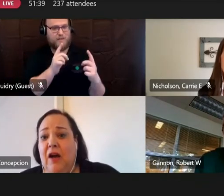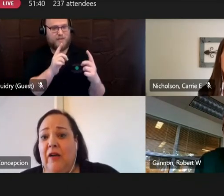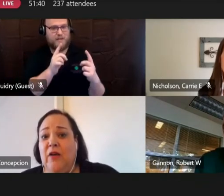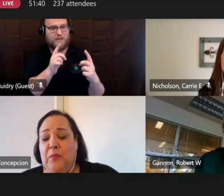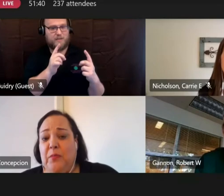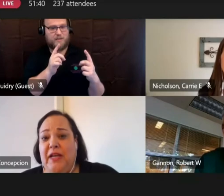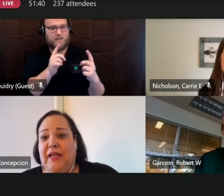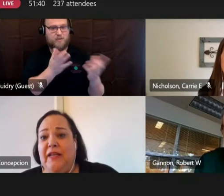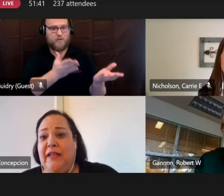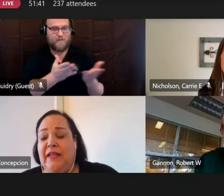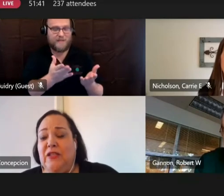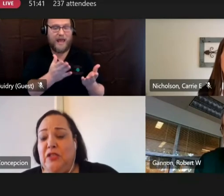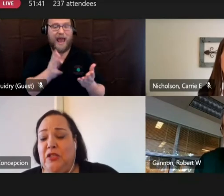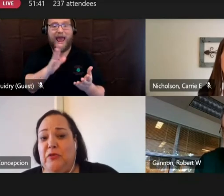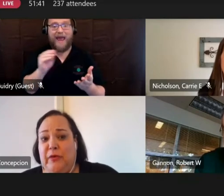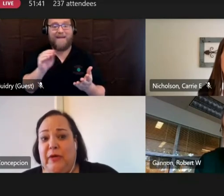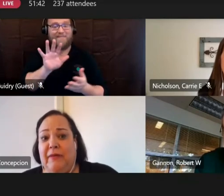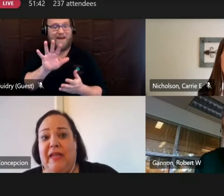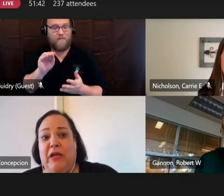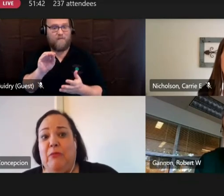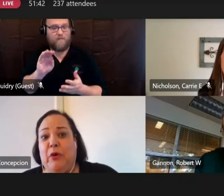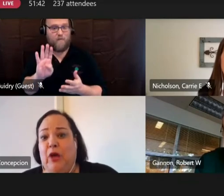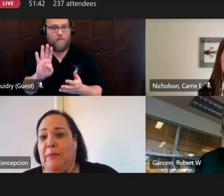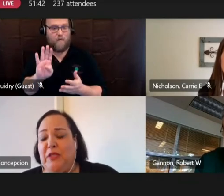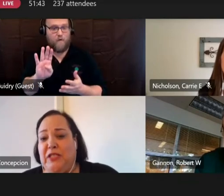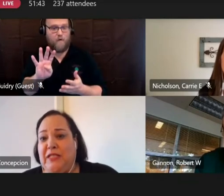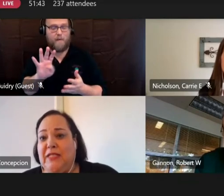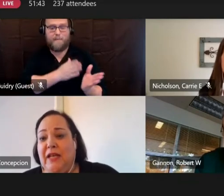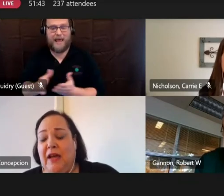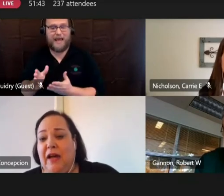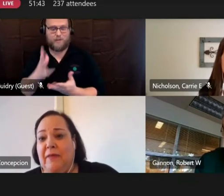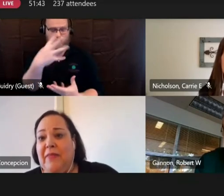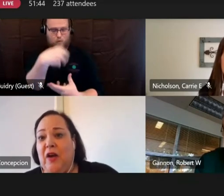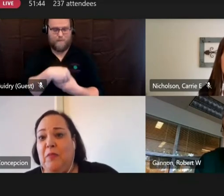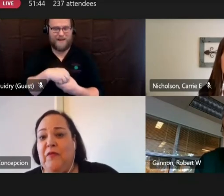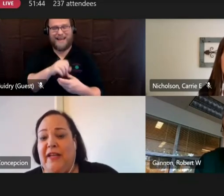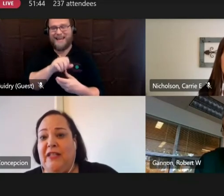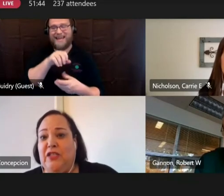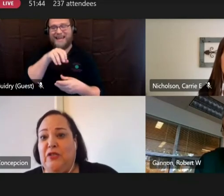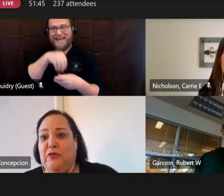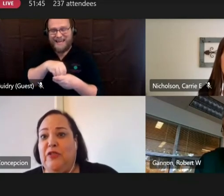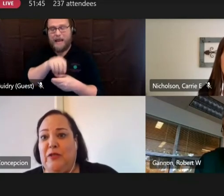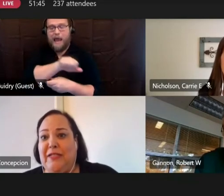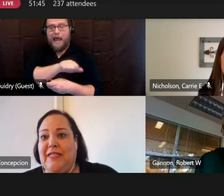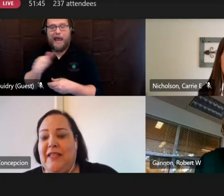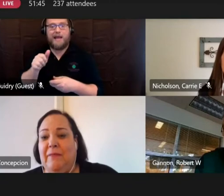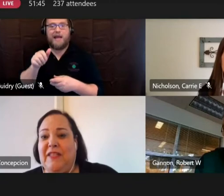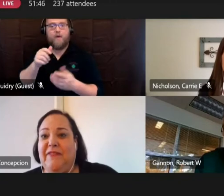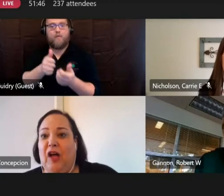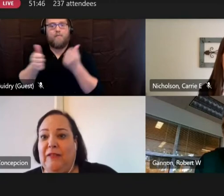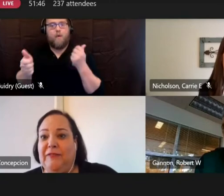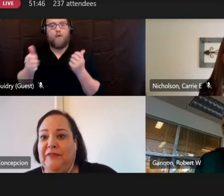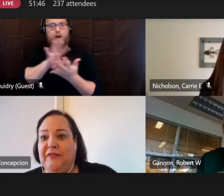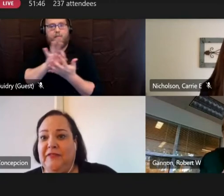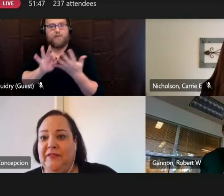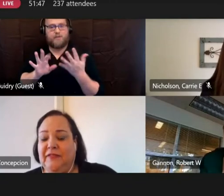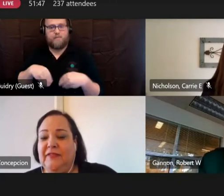are incorporated into any remote options that are provided to students this fall.